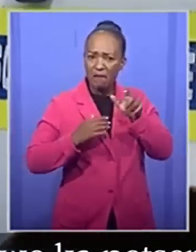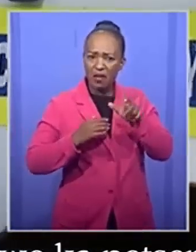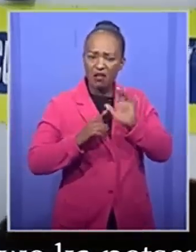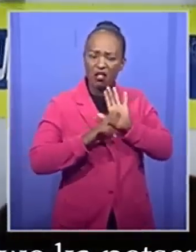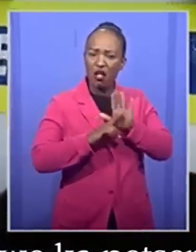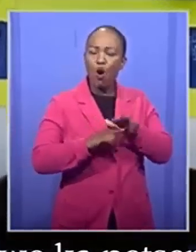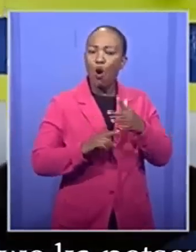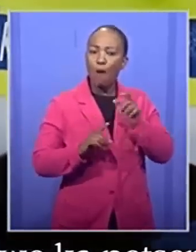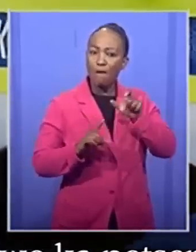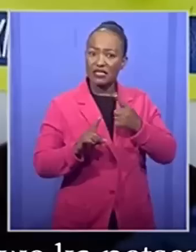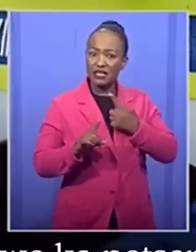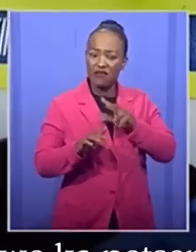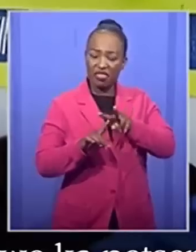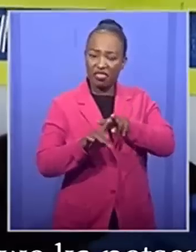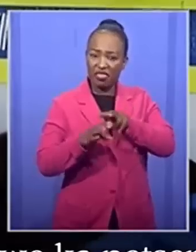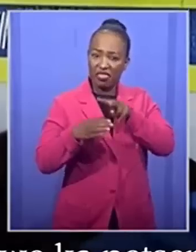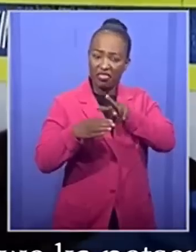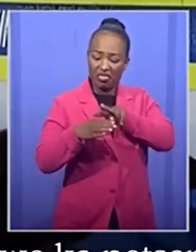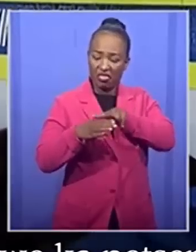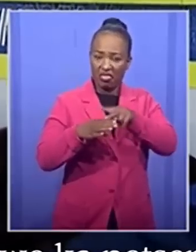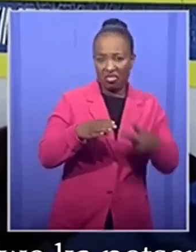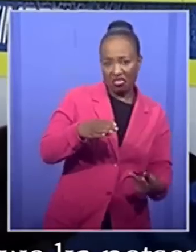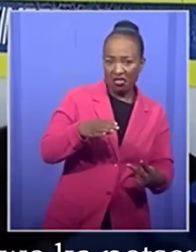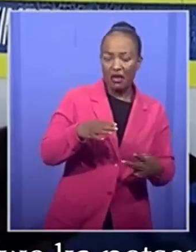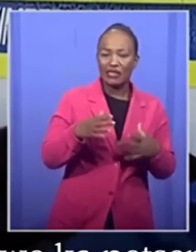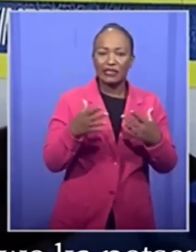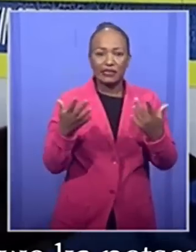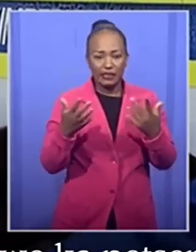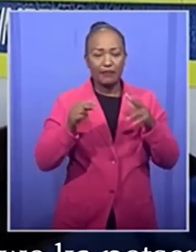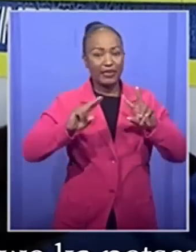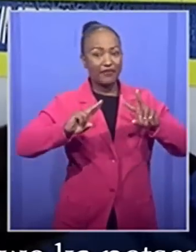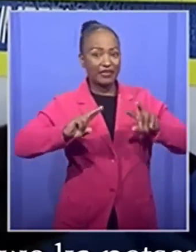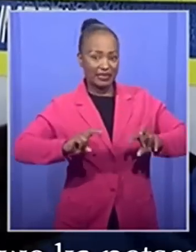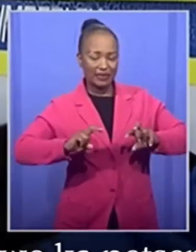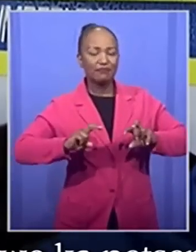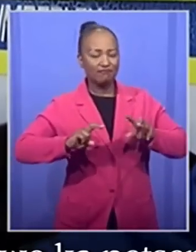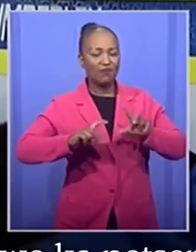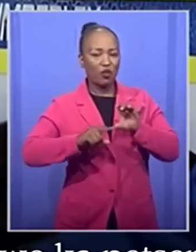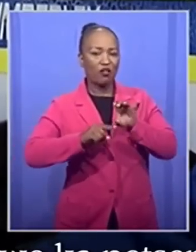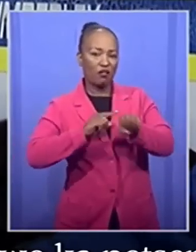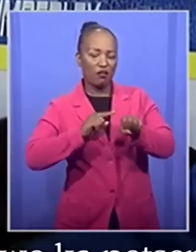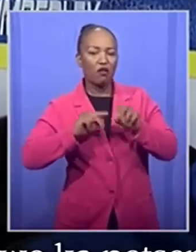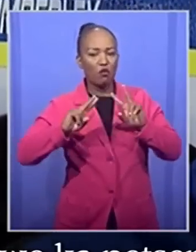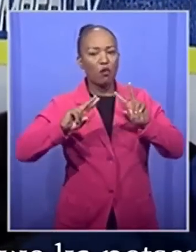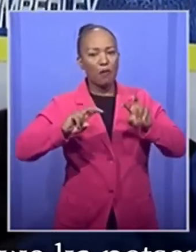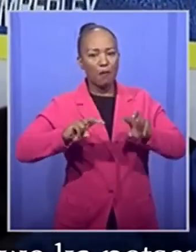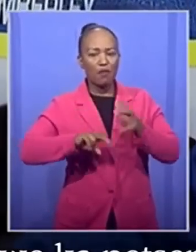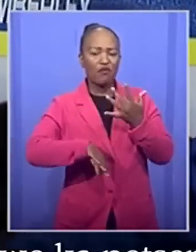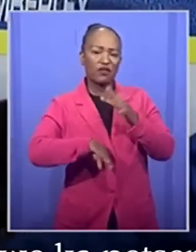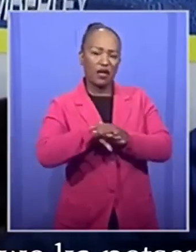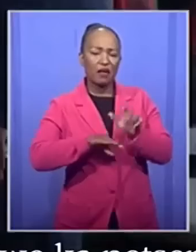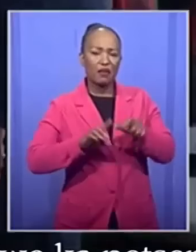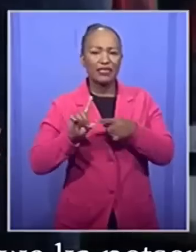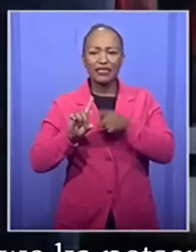slipped and fell, but we're not sure. Investigation will dictate to us as to which way we can go forward. But for now, we will be investigating an inquest into the death of the 36-year-old